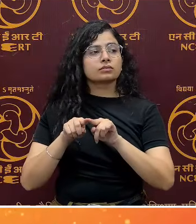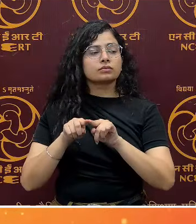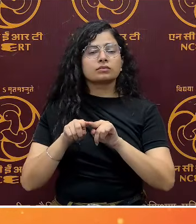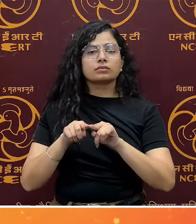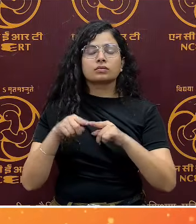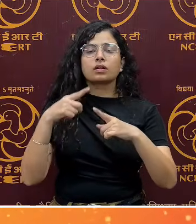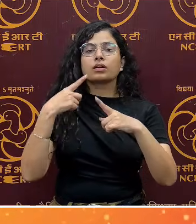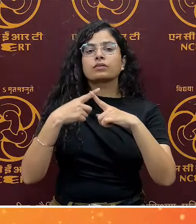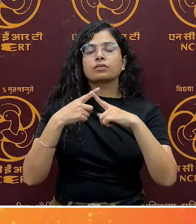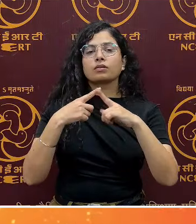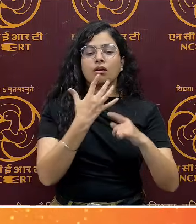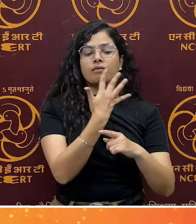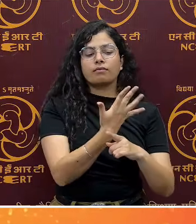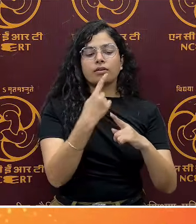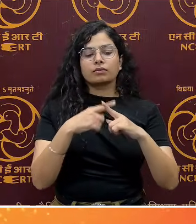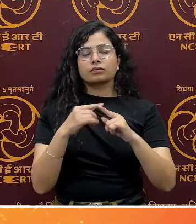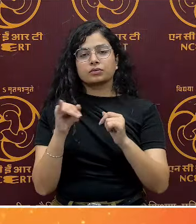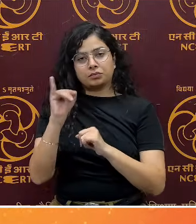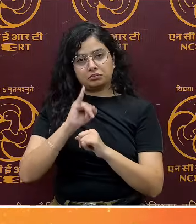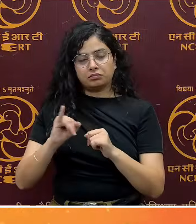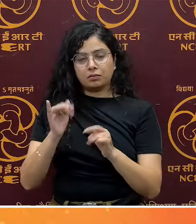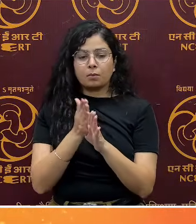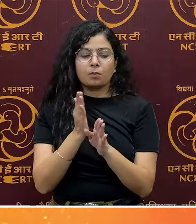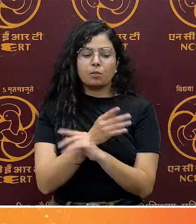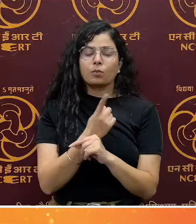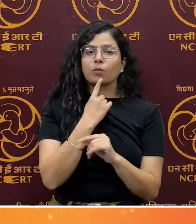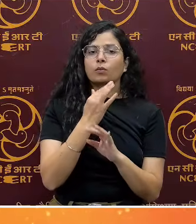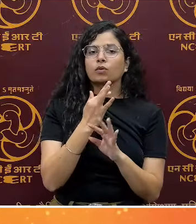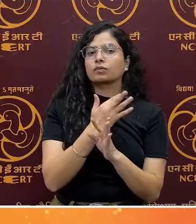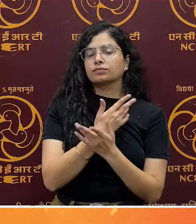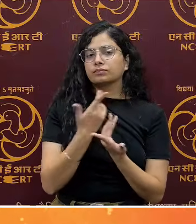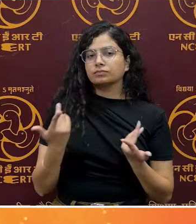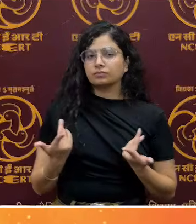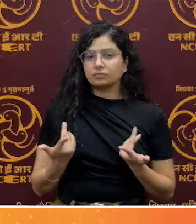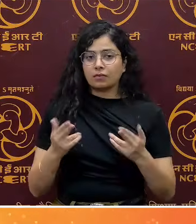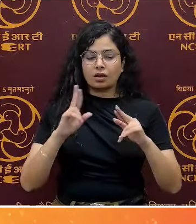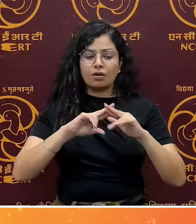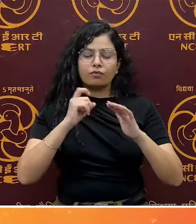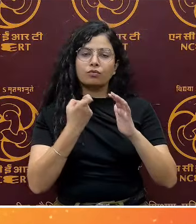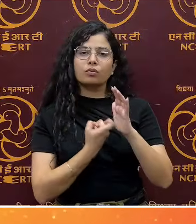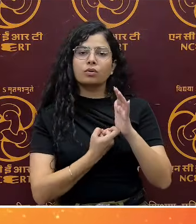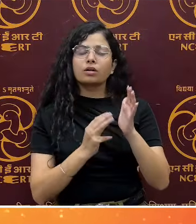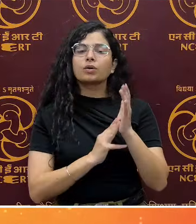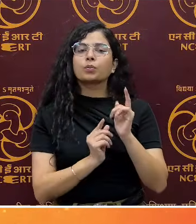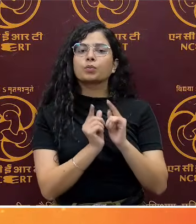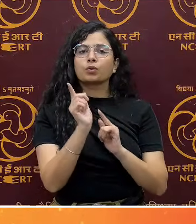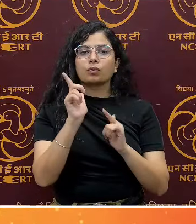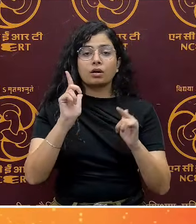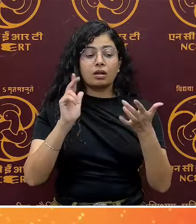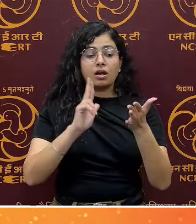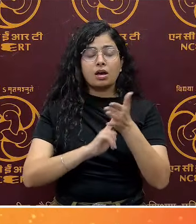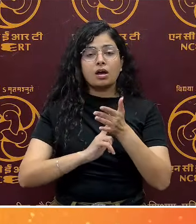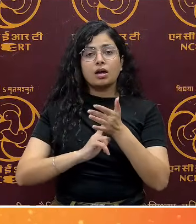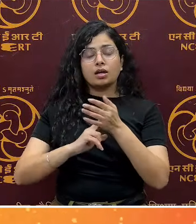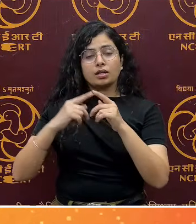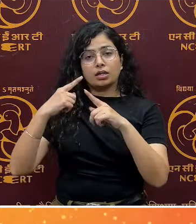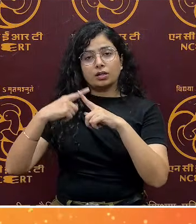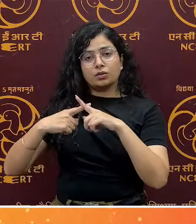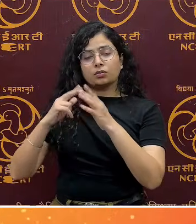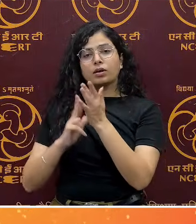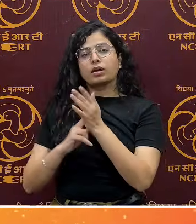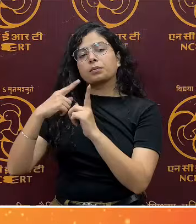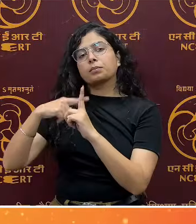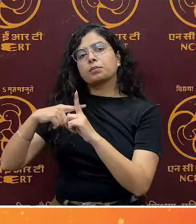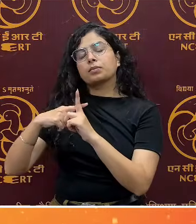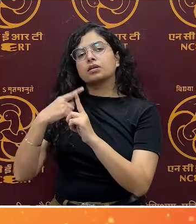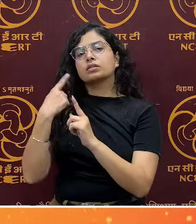into 6. As I said earlier, our formula will be n into n plus 1. So 5